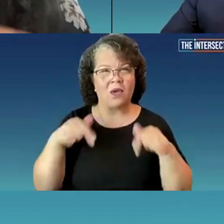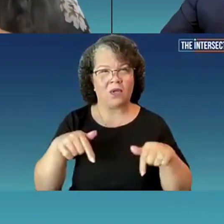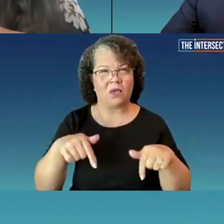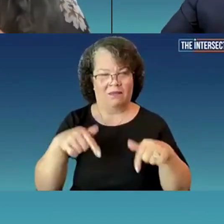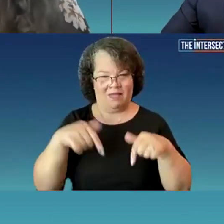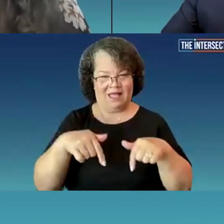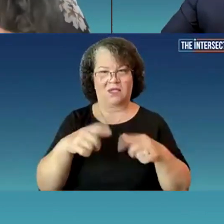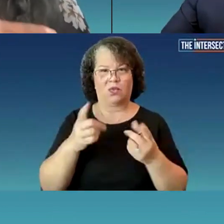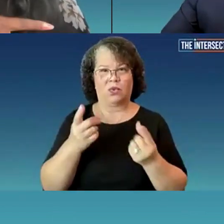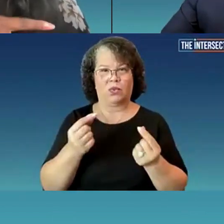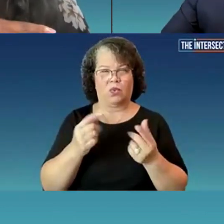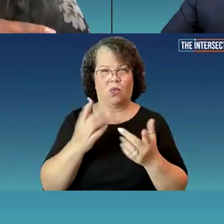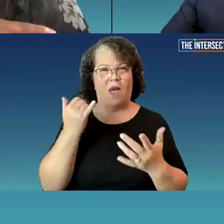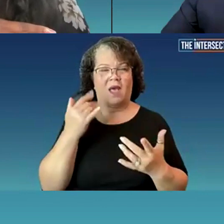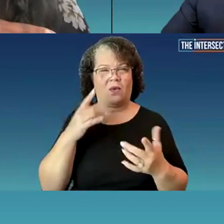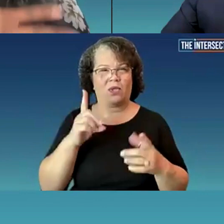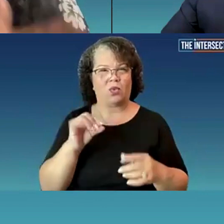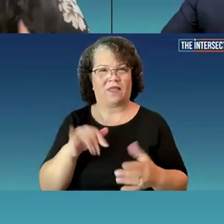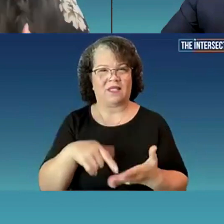in a case like Maven,